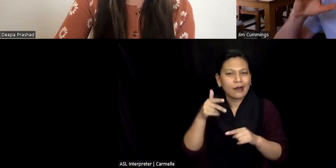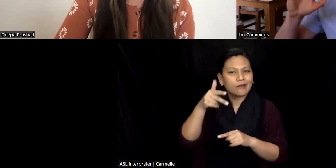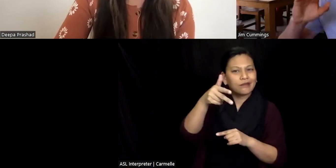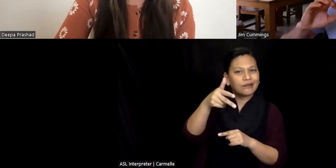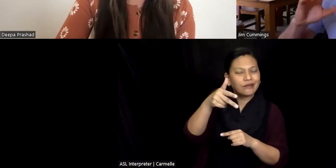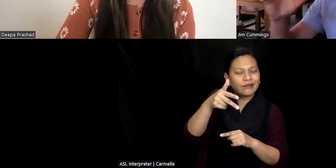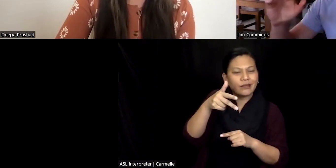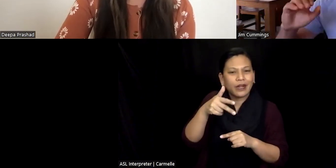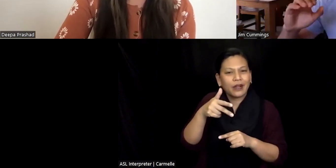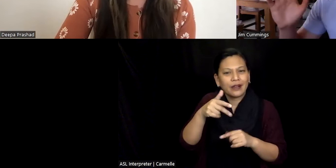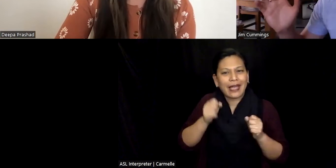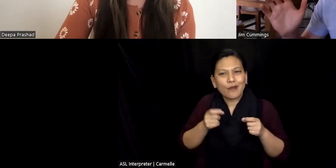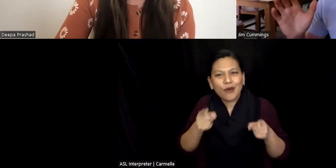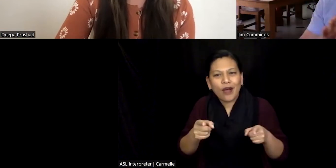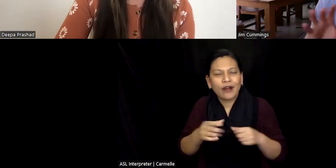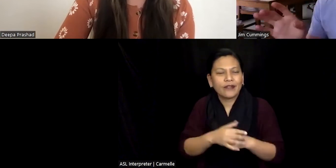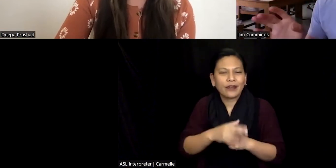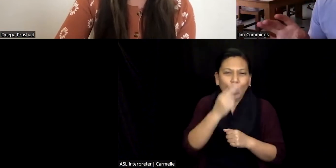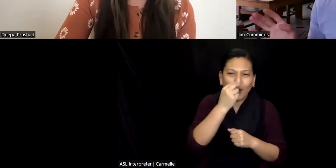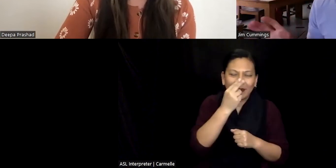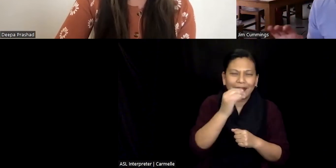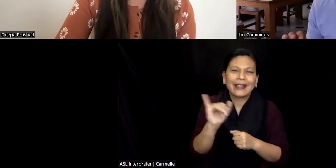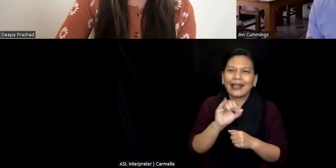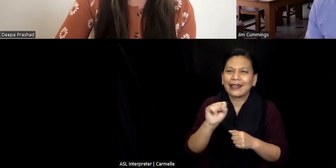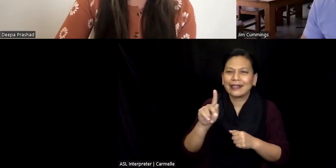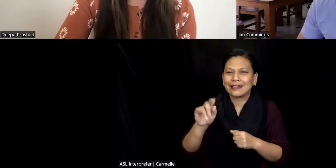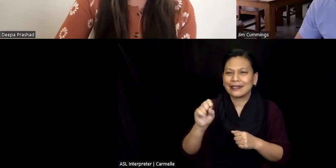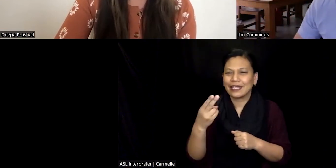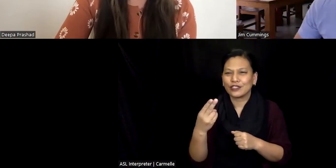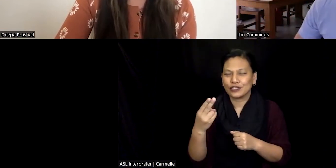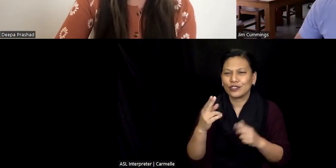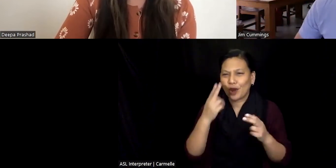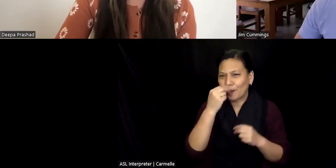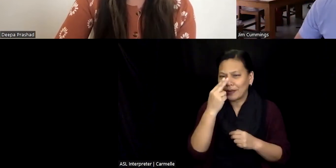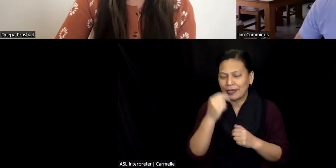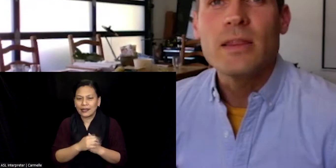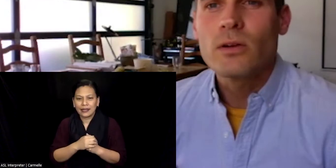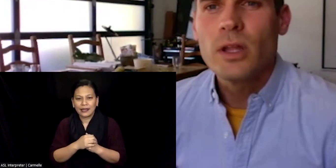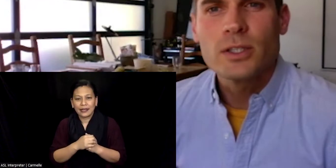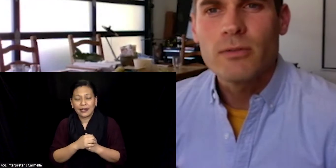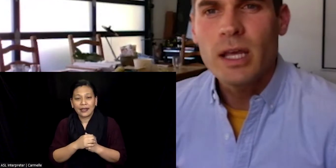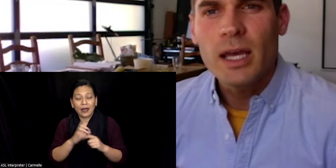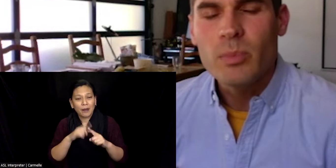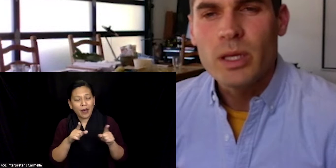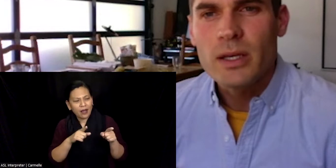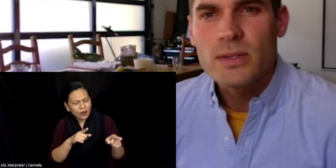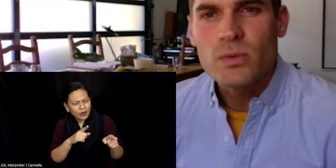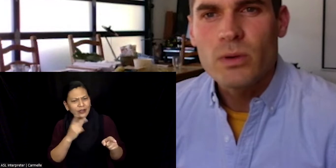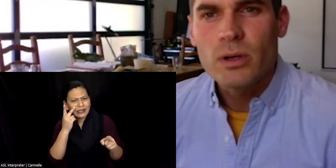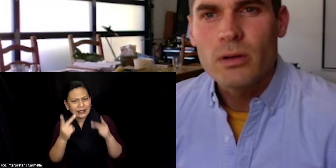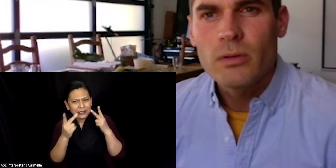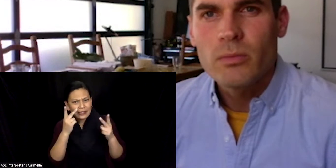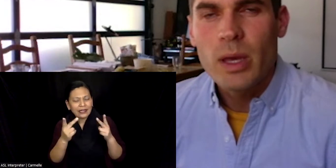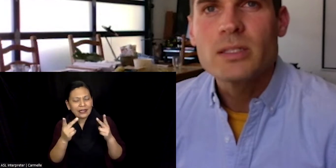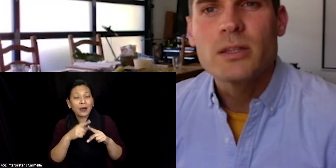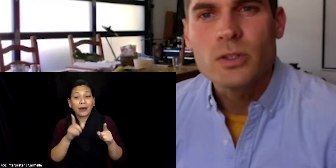know, improv comedy coverage, simple, no cinema, more like sketch comedy stuff. And we would eat their lunch every day because we